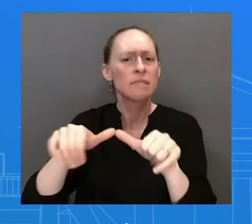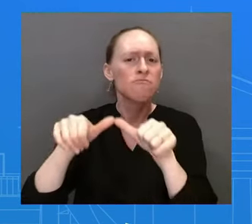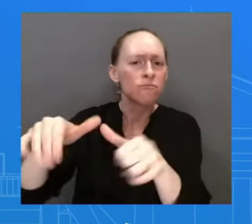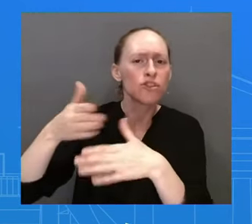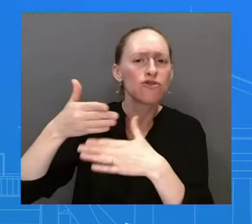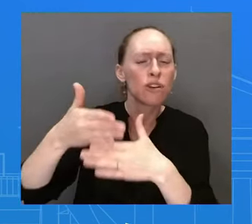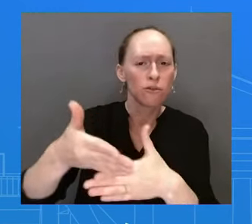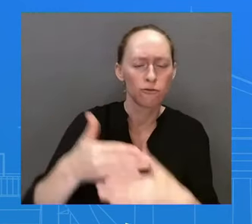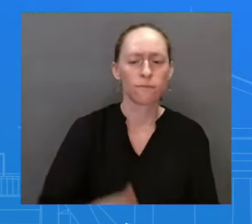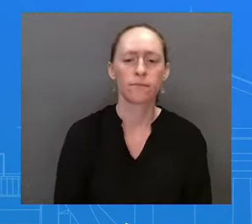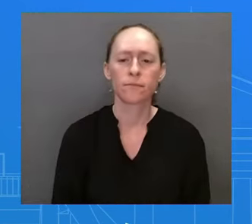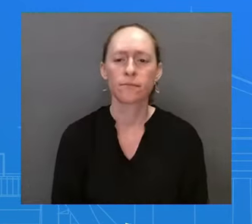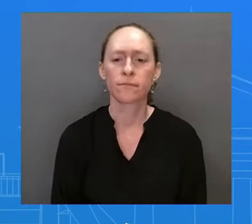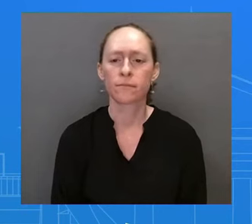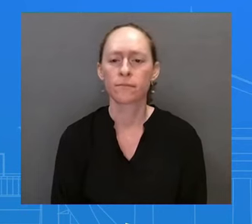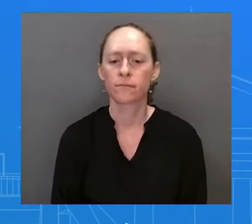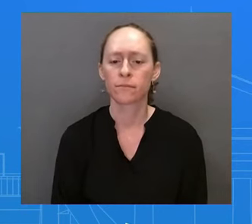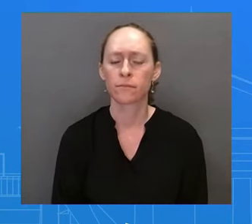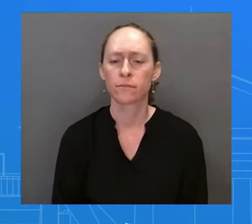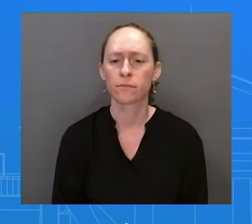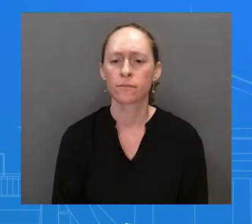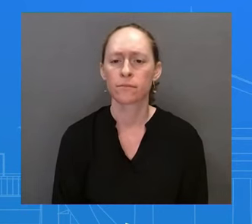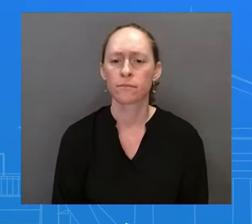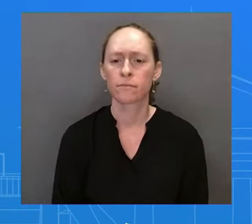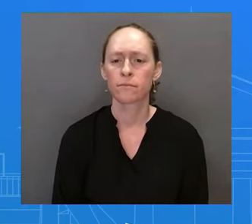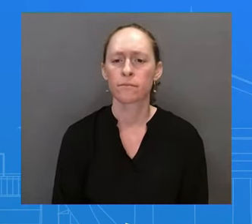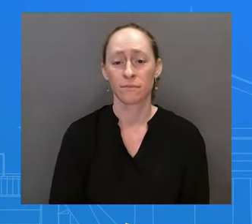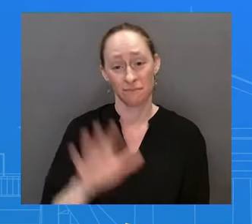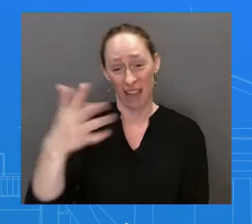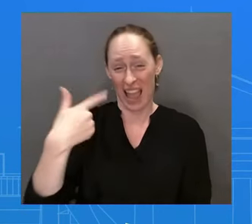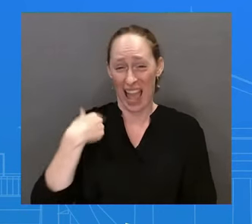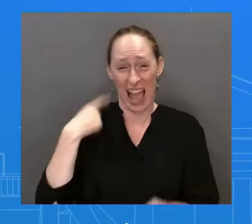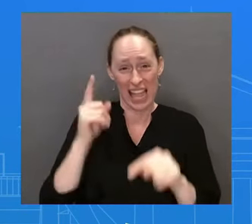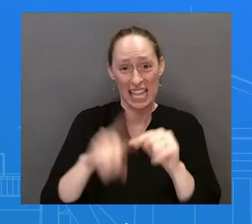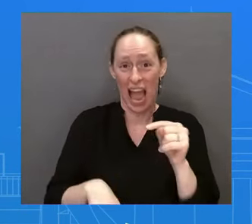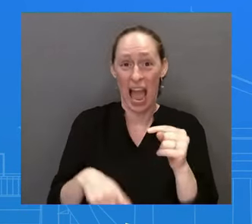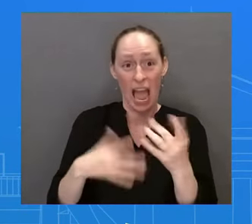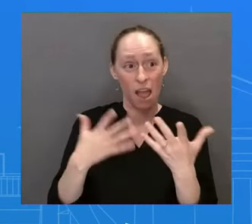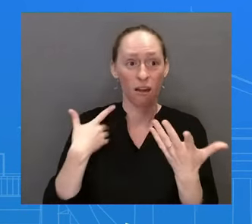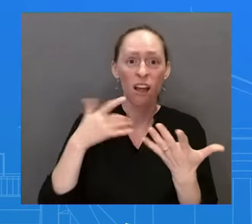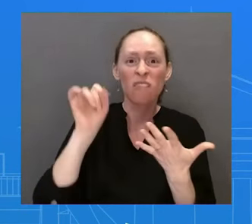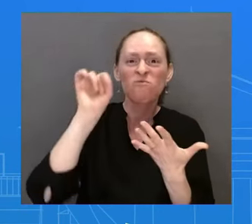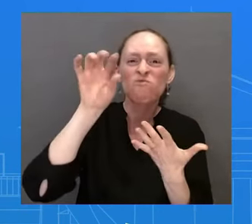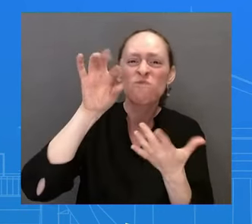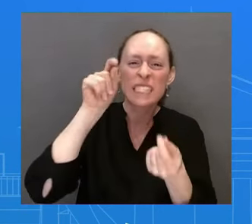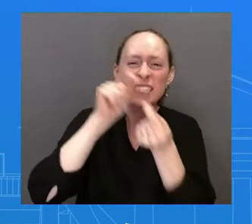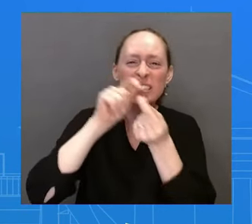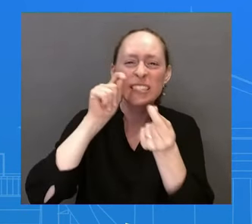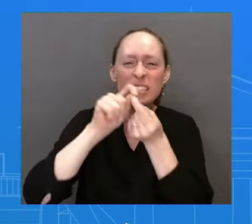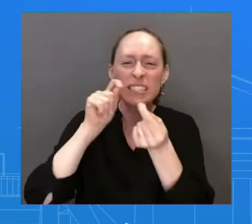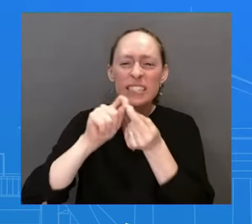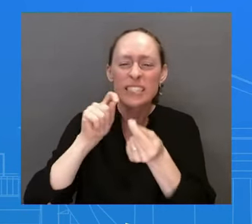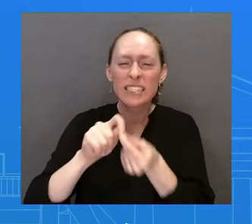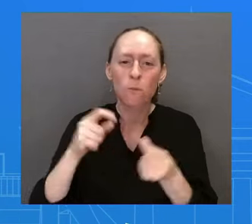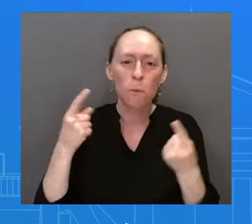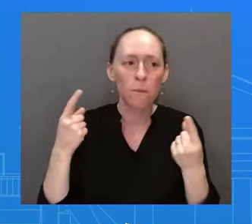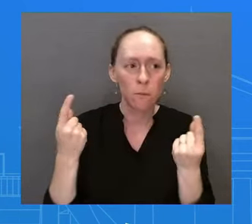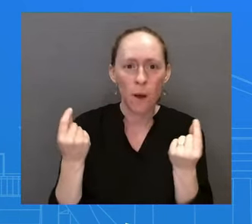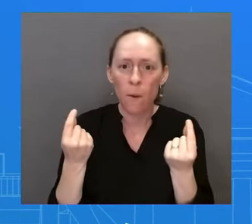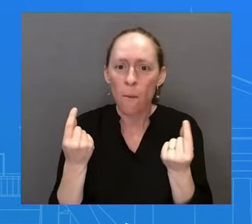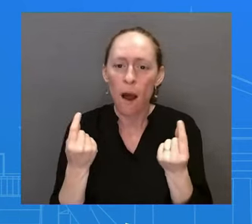able to speak with any more granularity about what security precautions might be taking place down there.